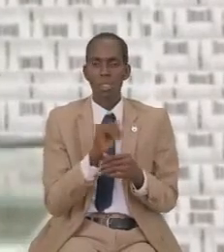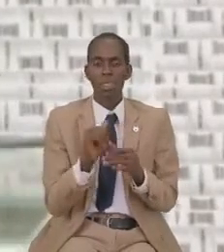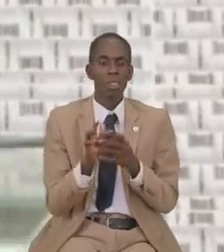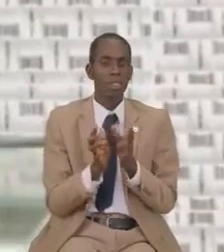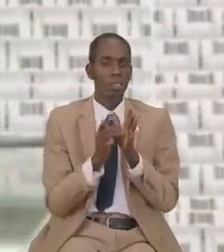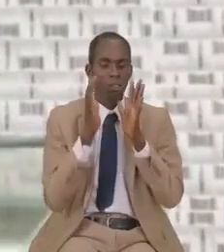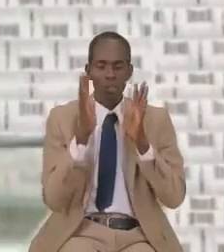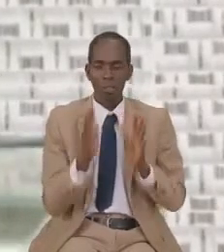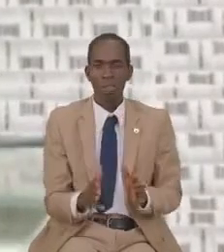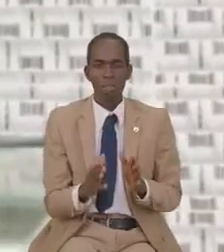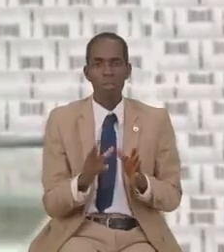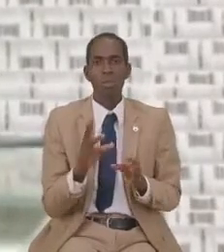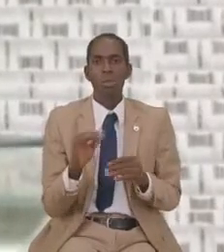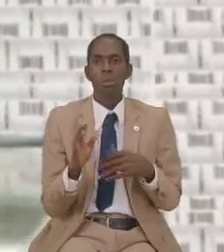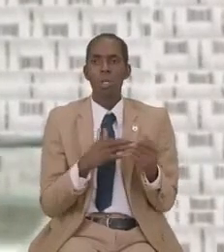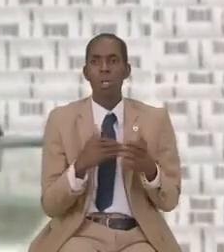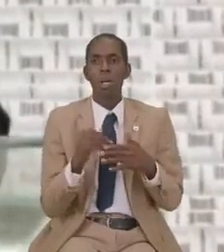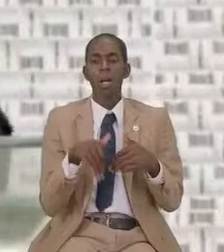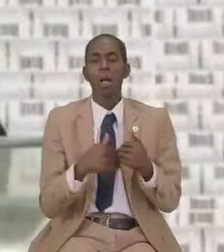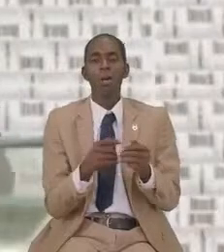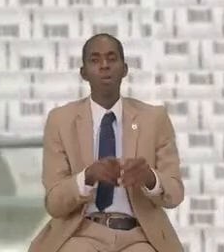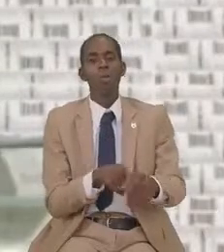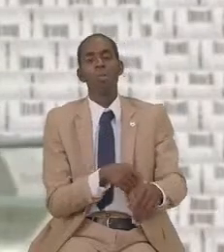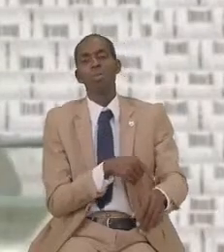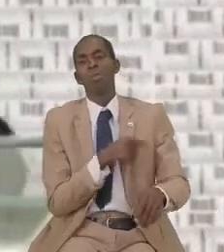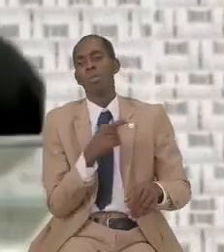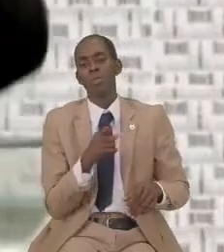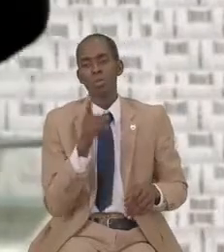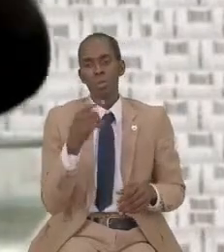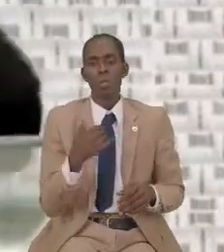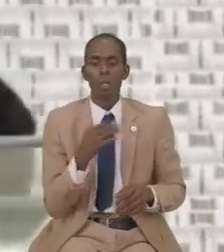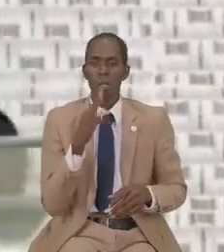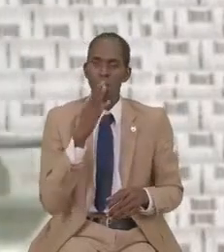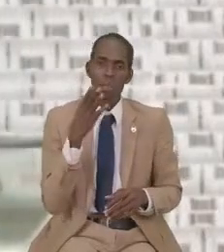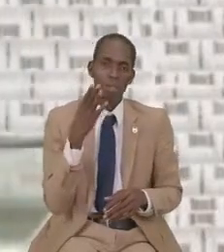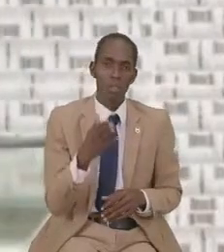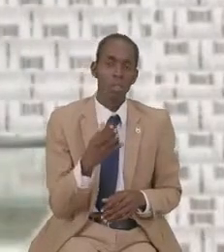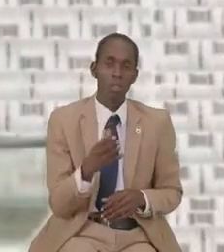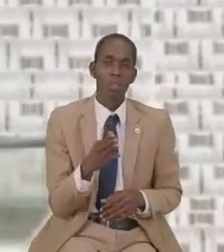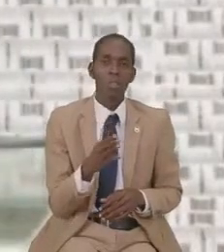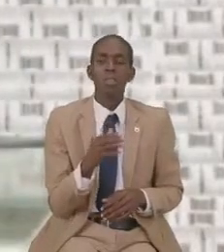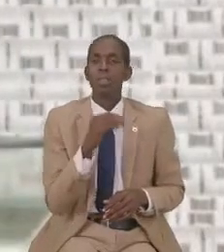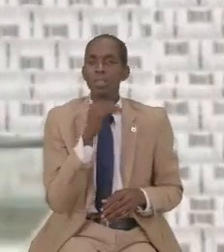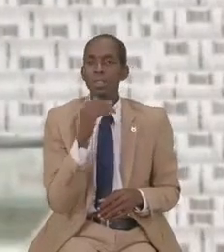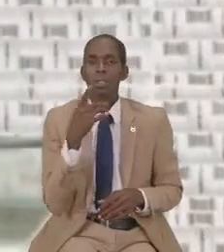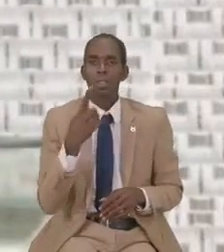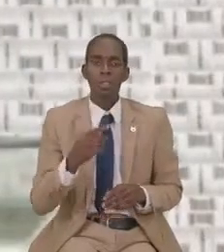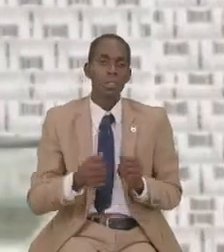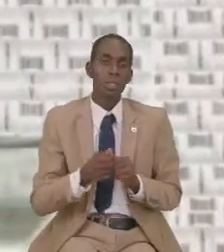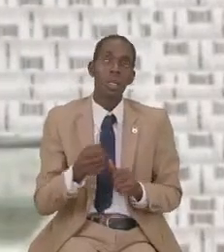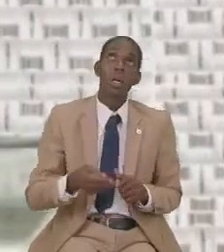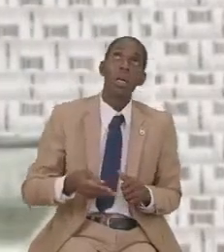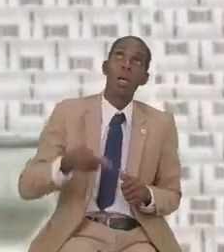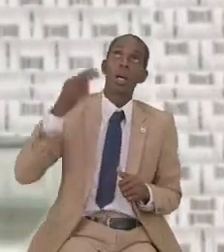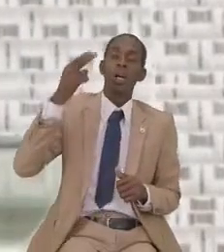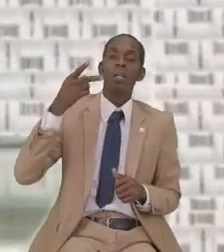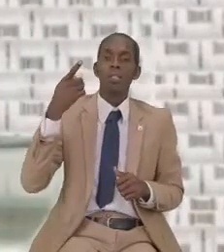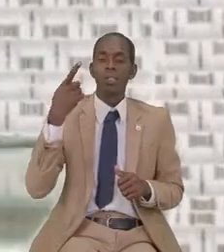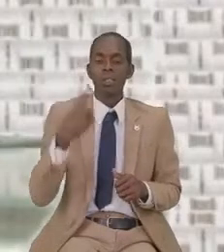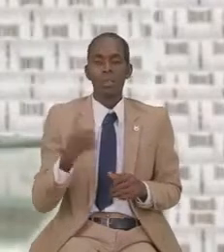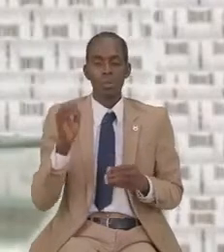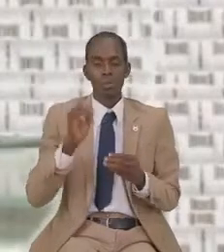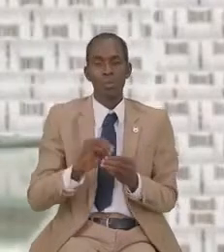how long, they say in the world, the higher the cooler. No, let it be the higher the